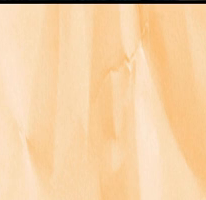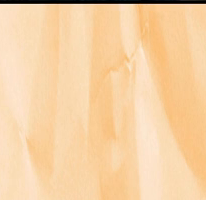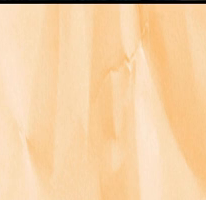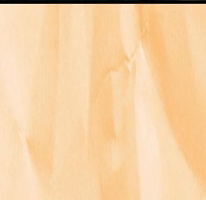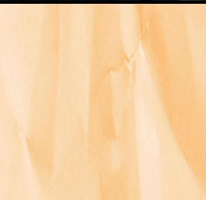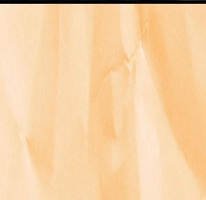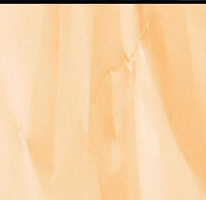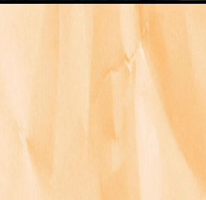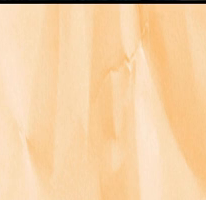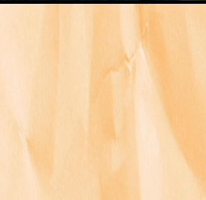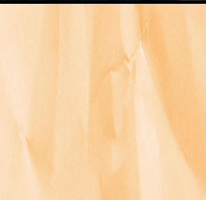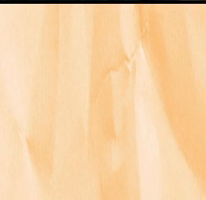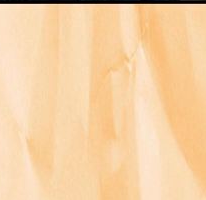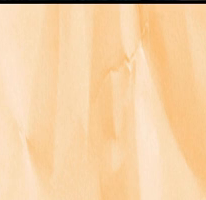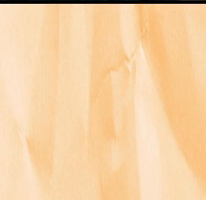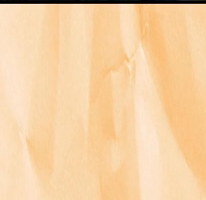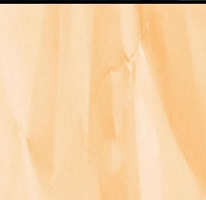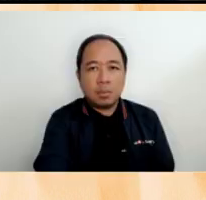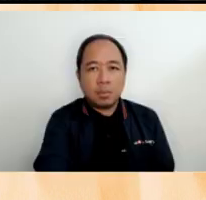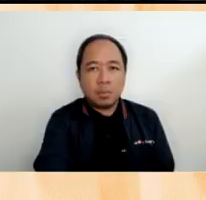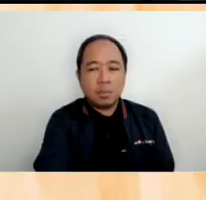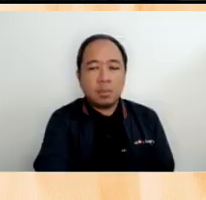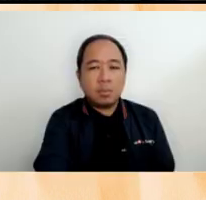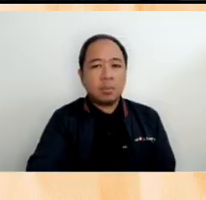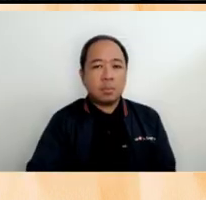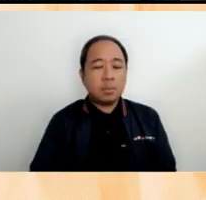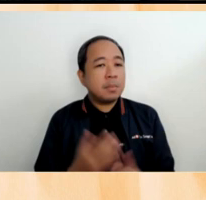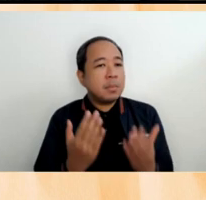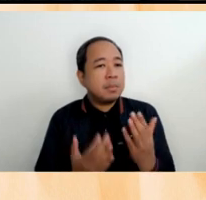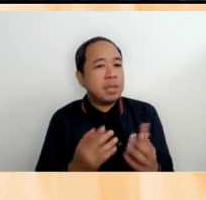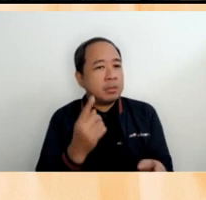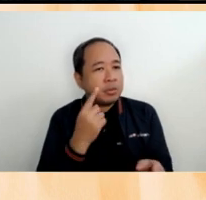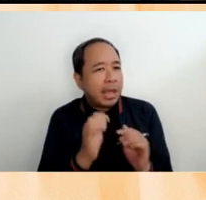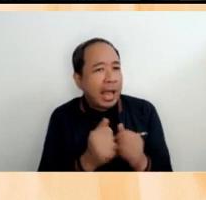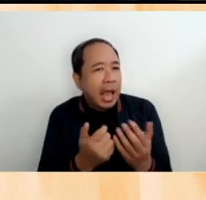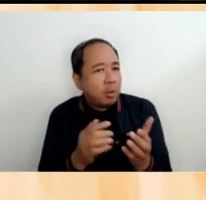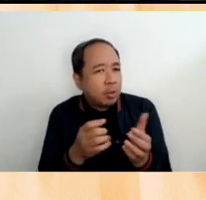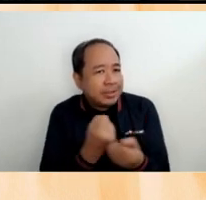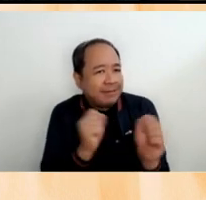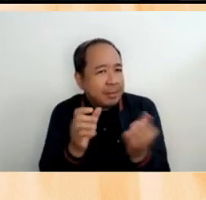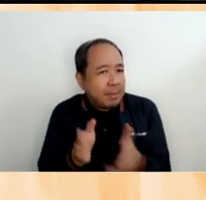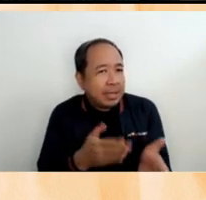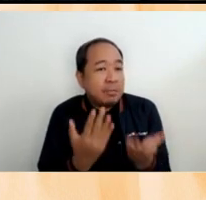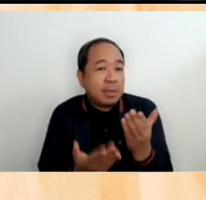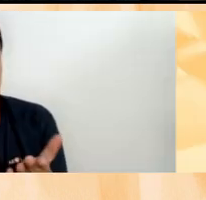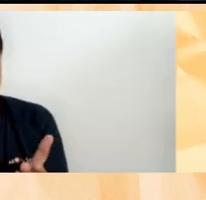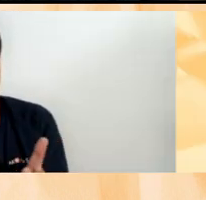Second, identify coping strategies. What can the patient do in order to